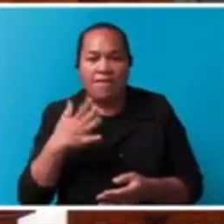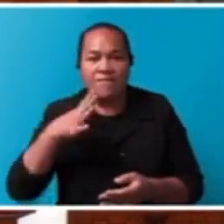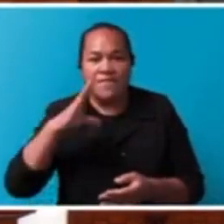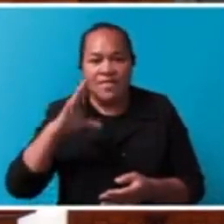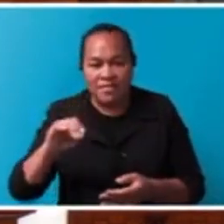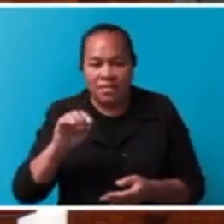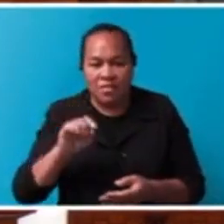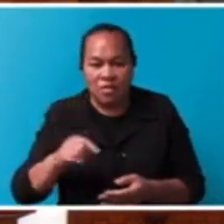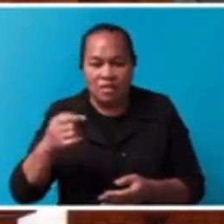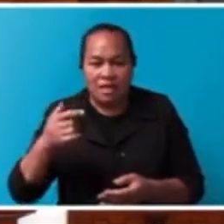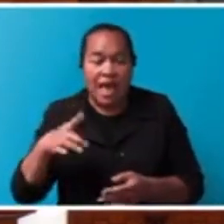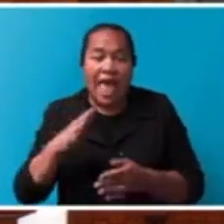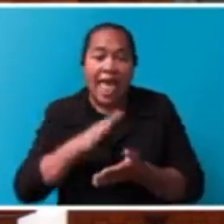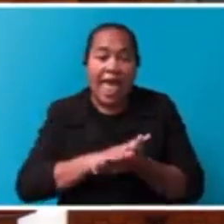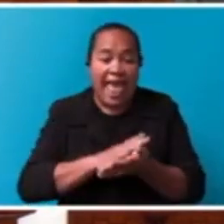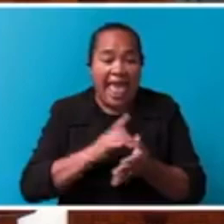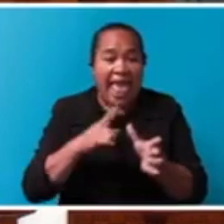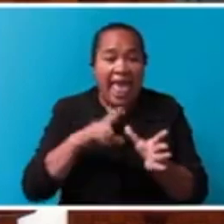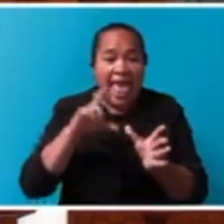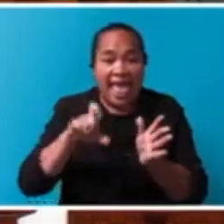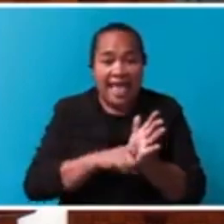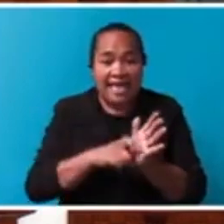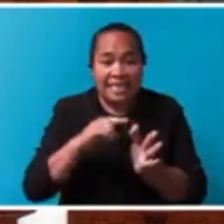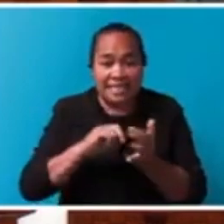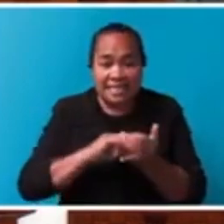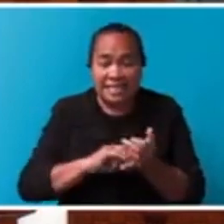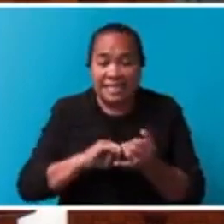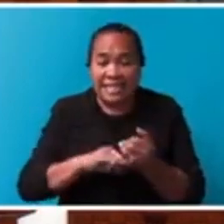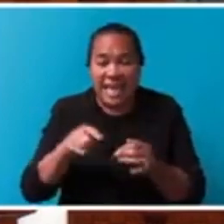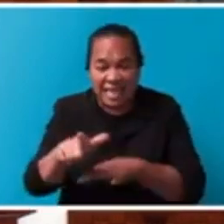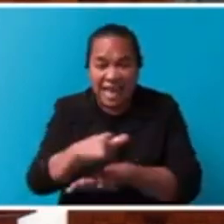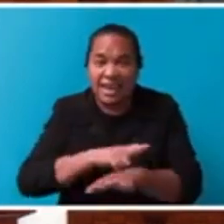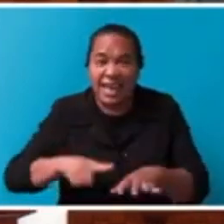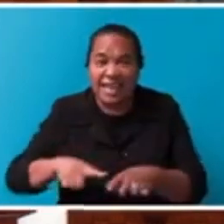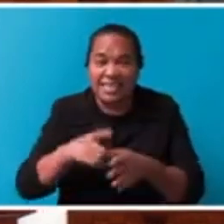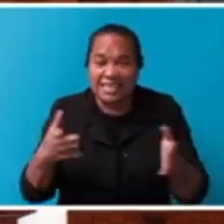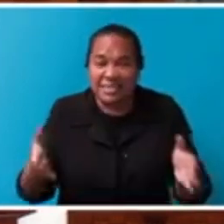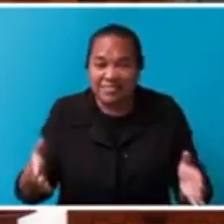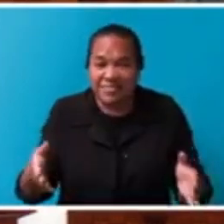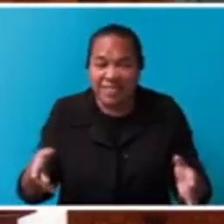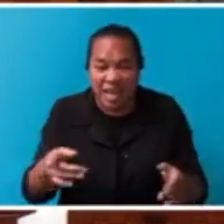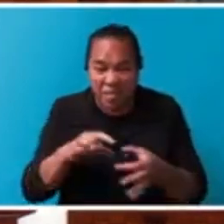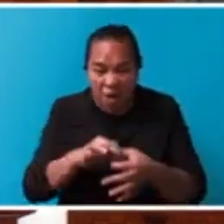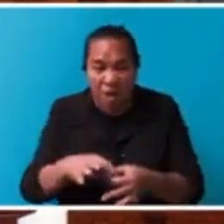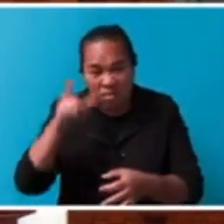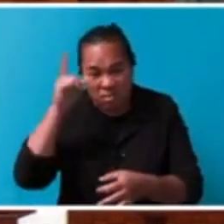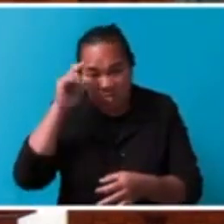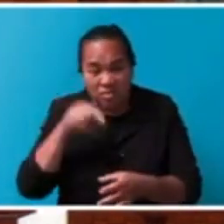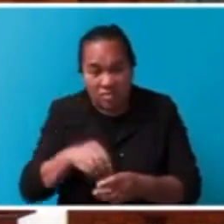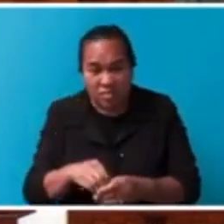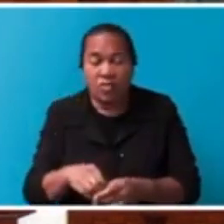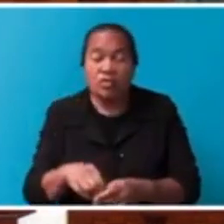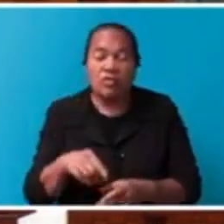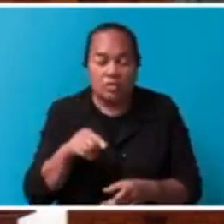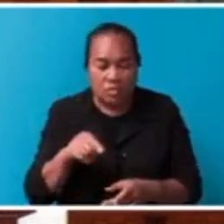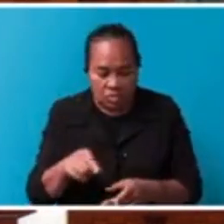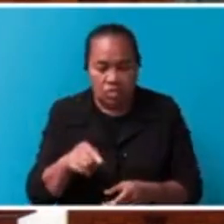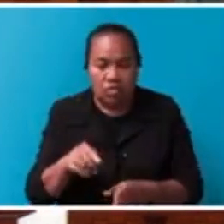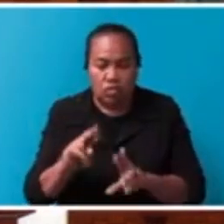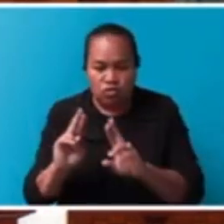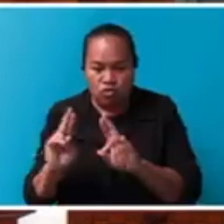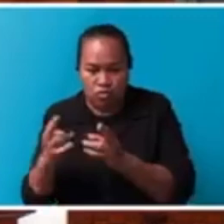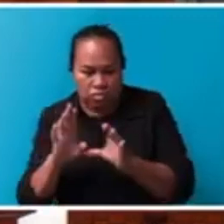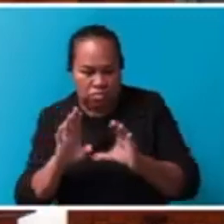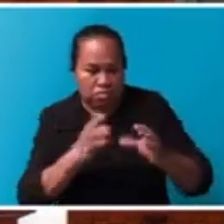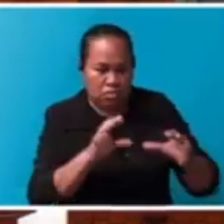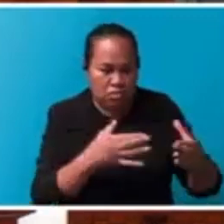1,458.87 acres of existing Matangali land to iTaukei land-owning units through